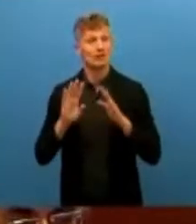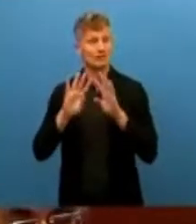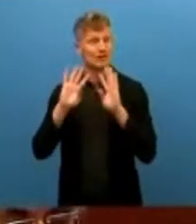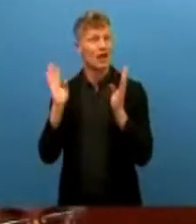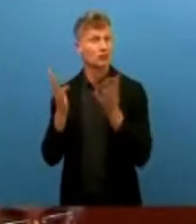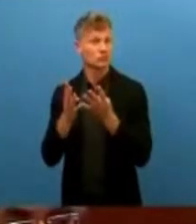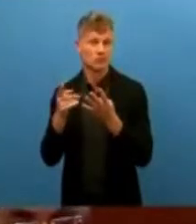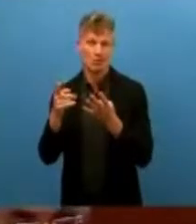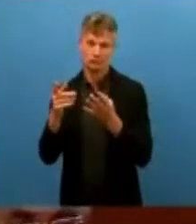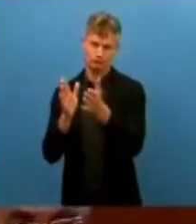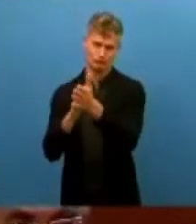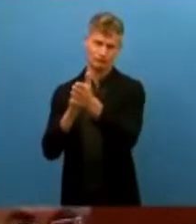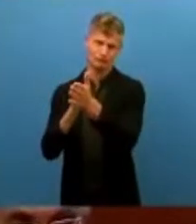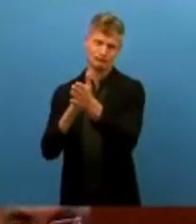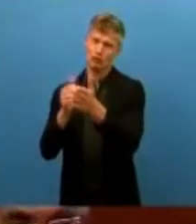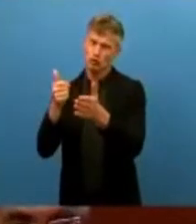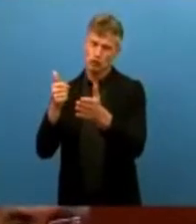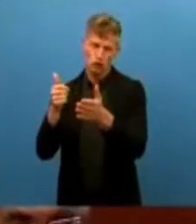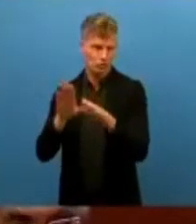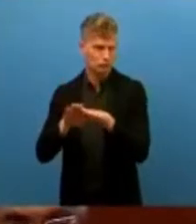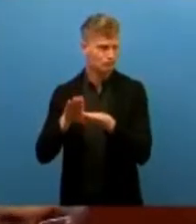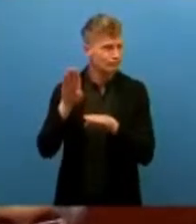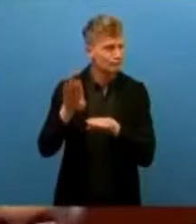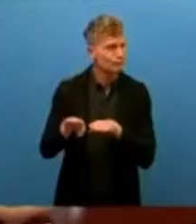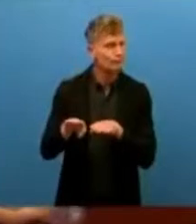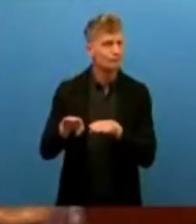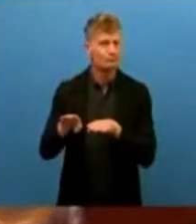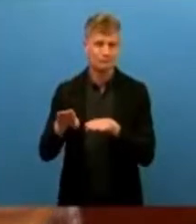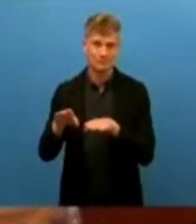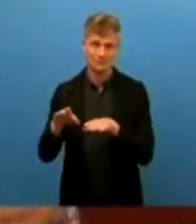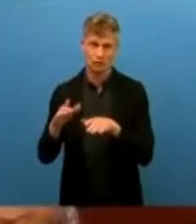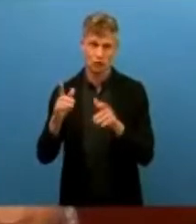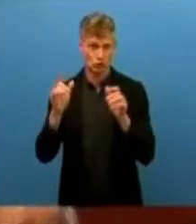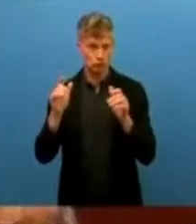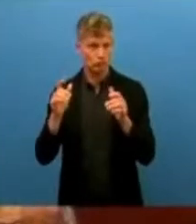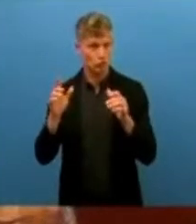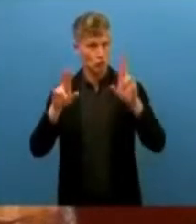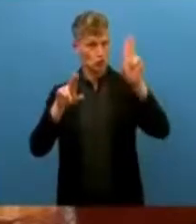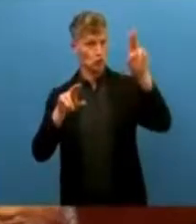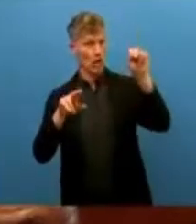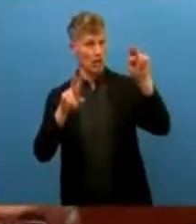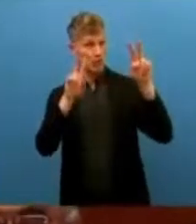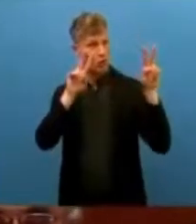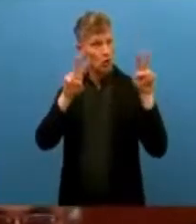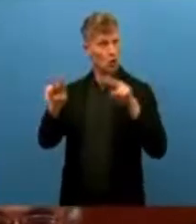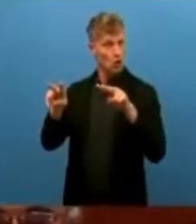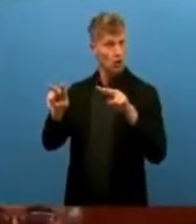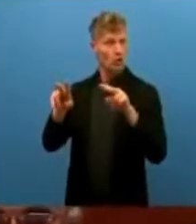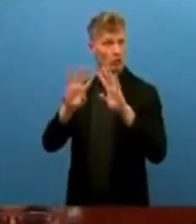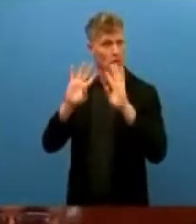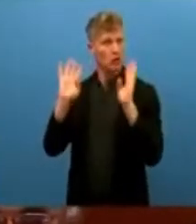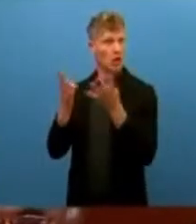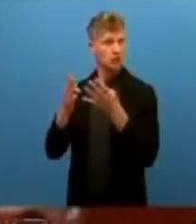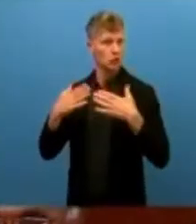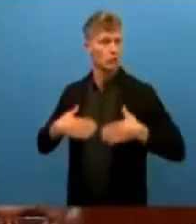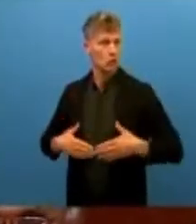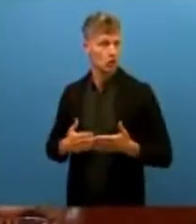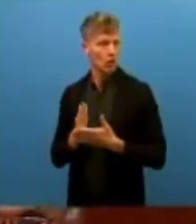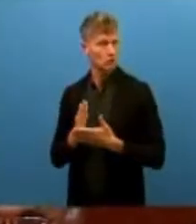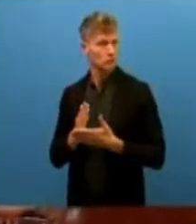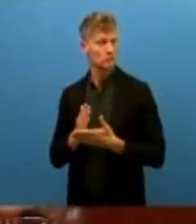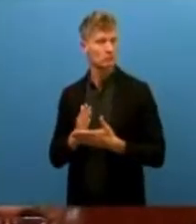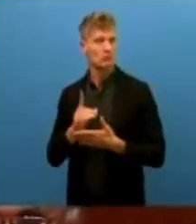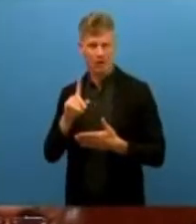celebrated and a model for the broader UN system. But as we've heard today, more still needs to be done. And I encourage